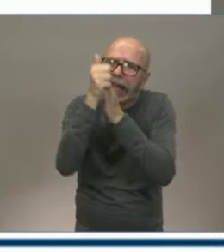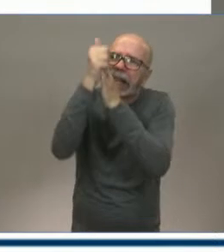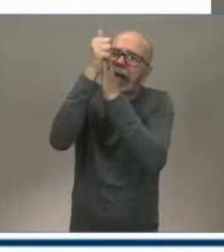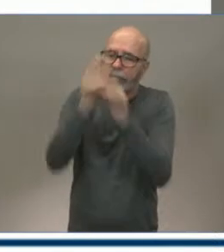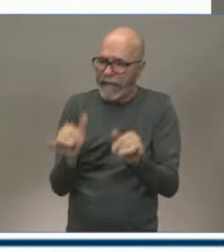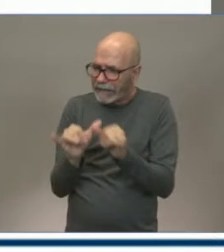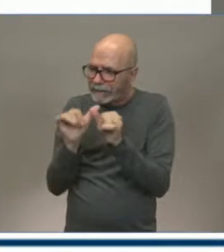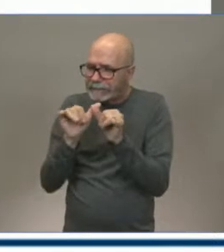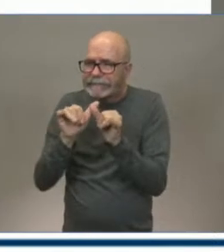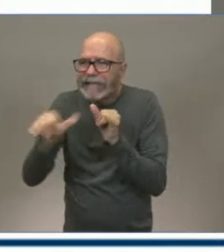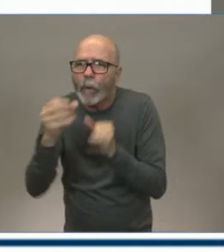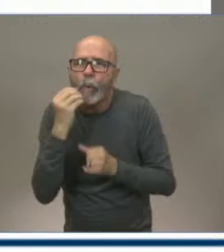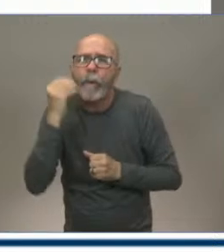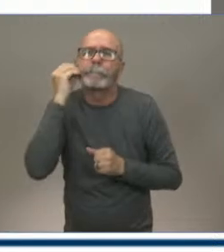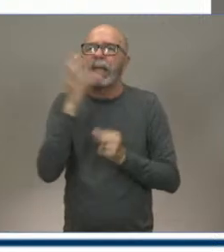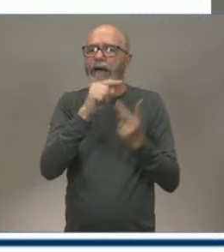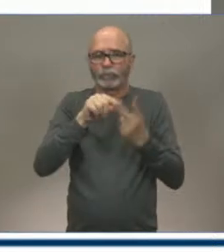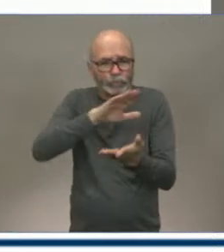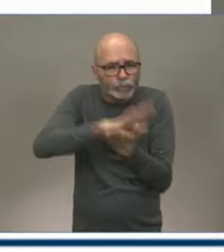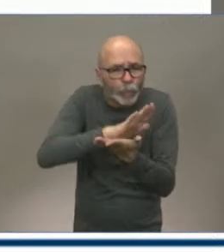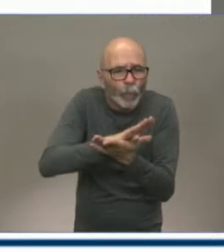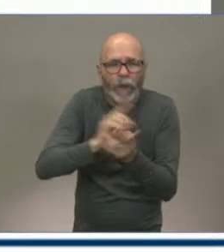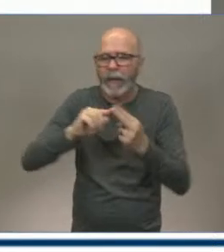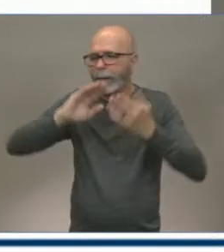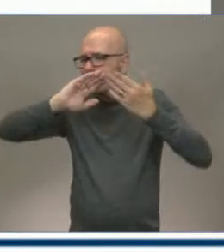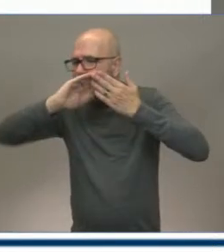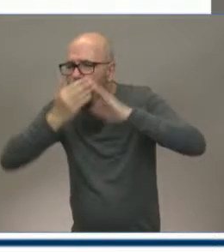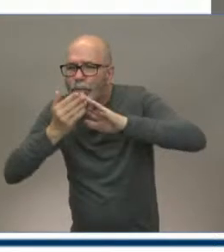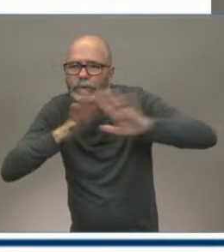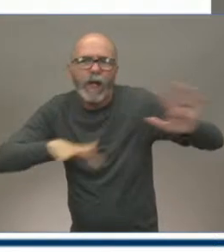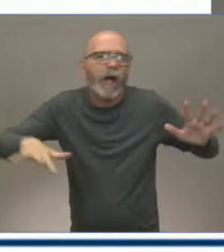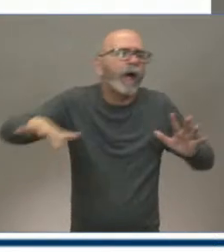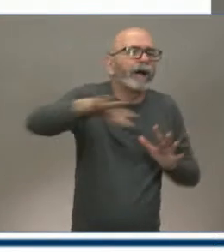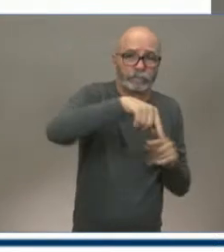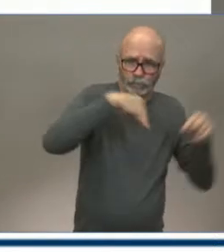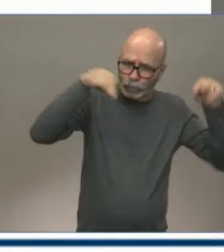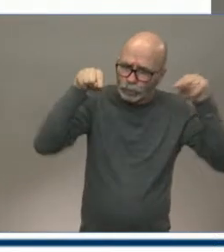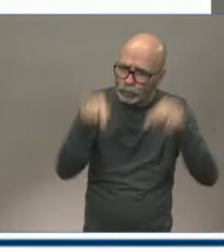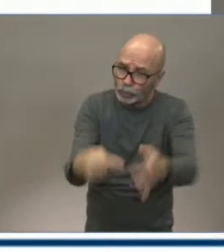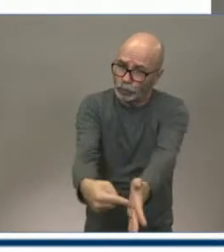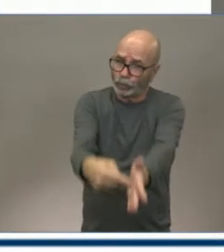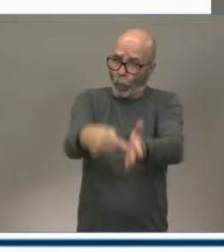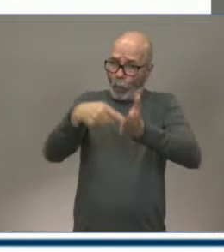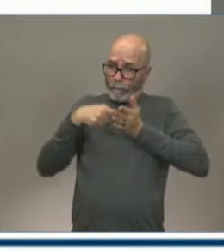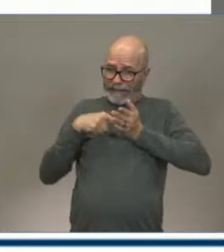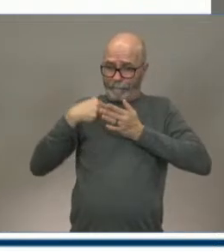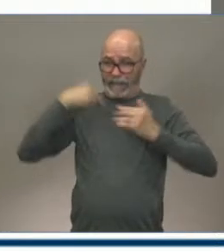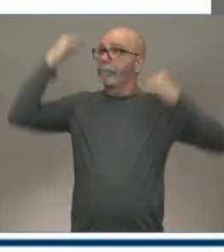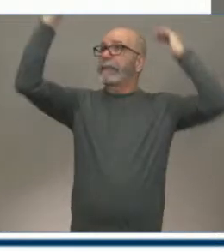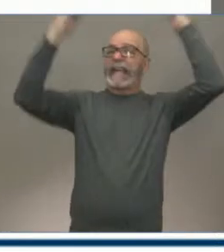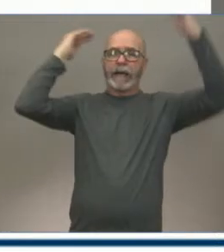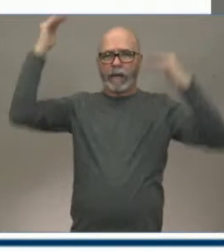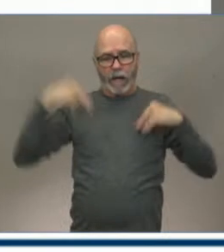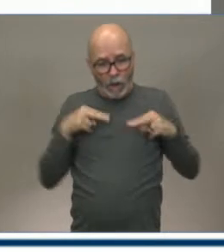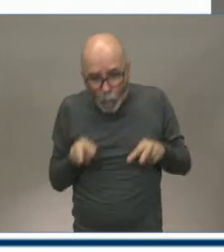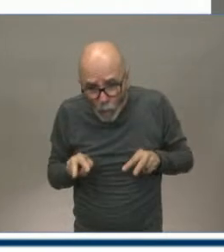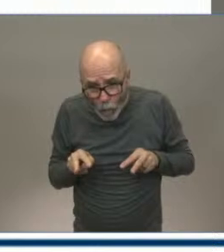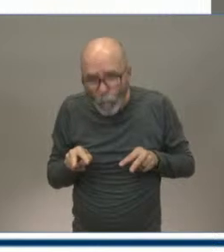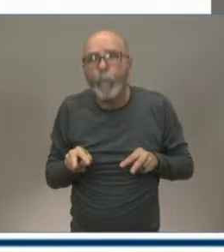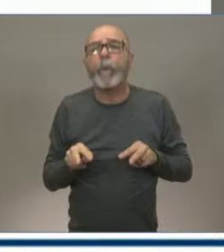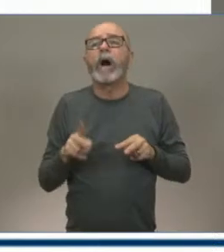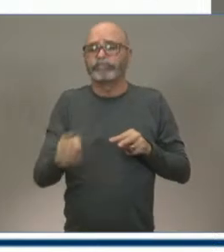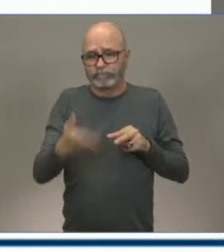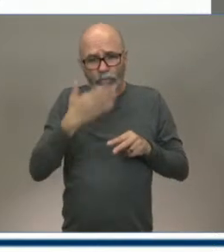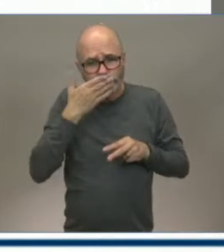in your communities, and to show us adults what leading with kindness looks like. So